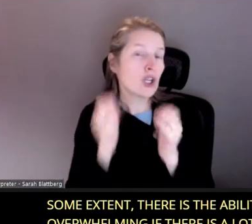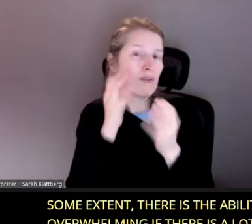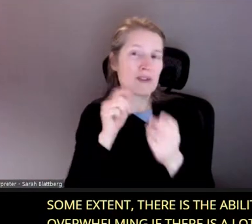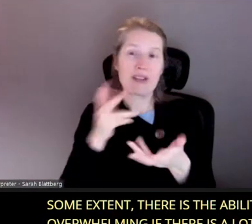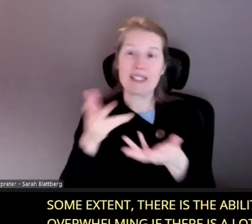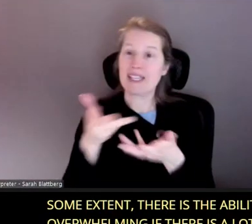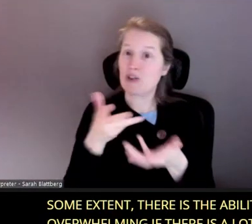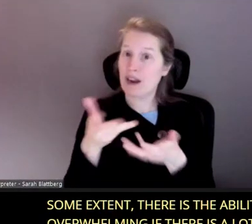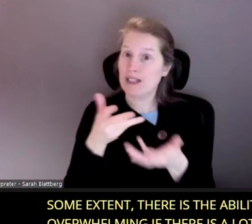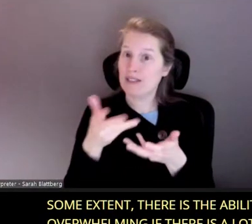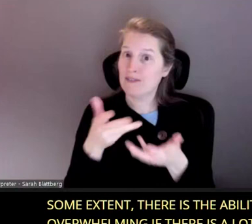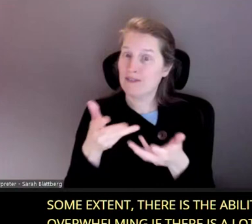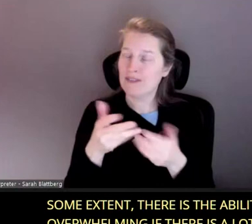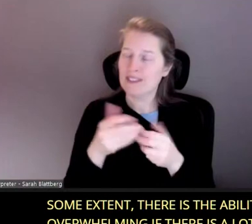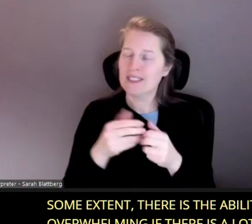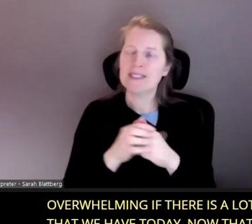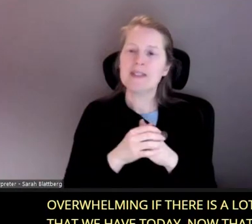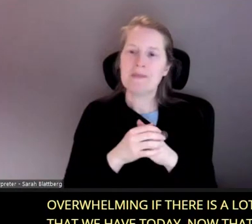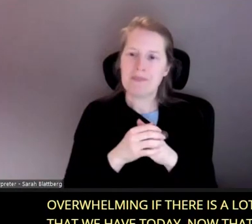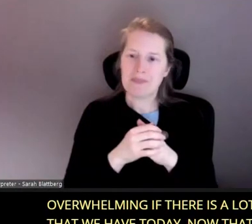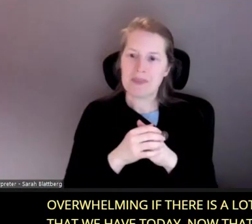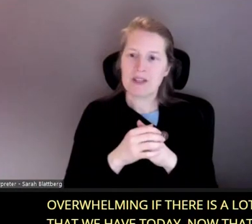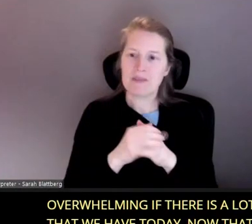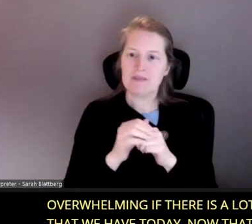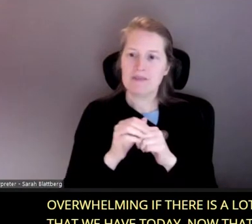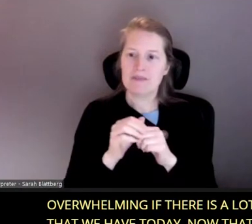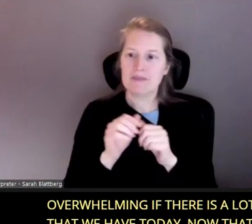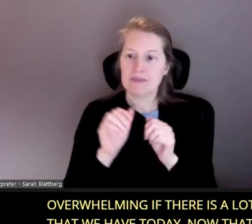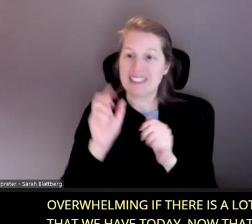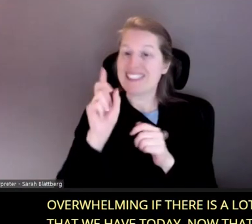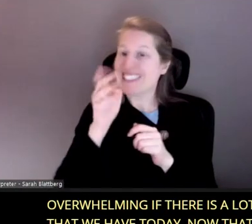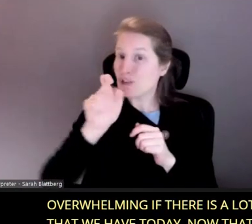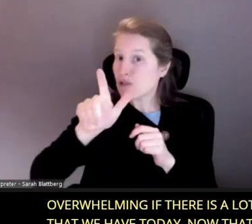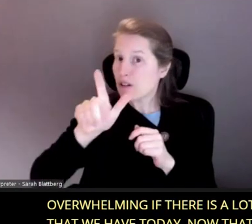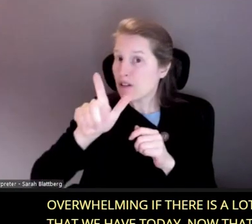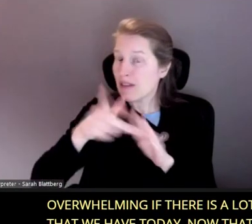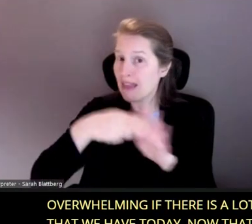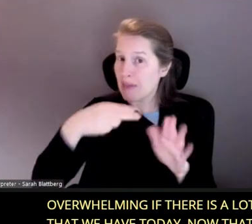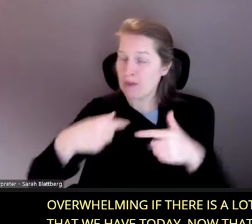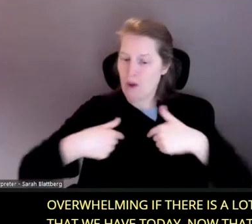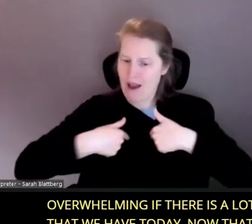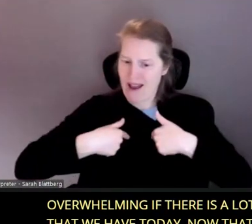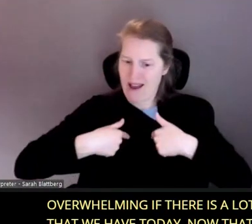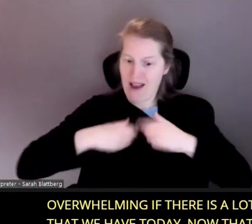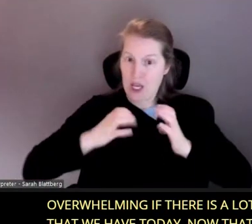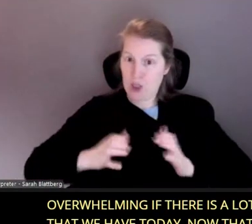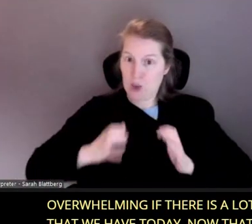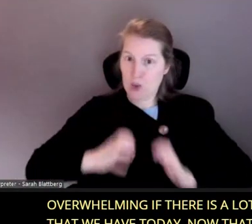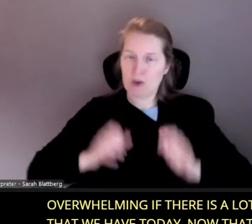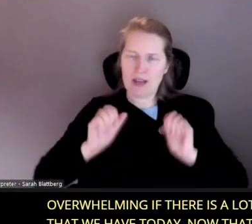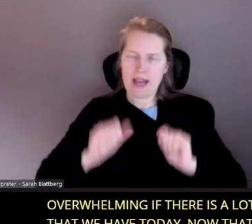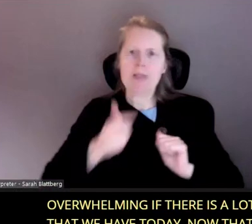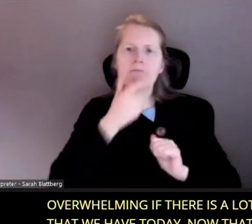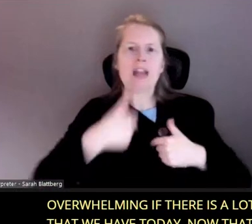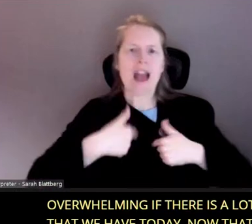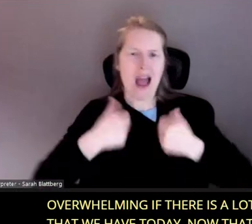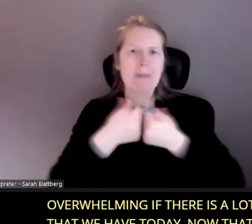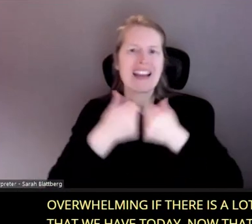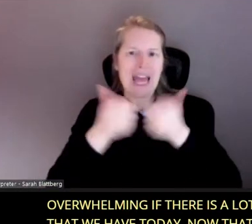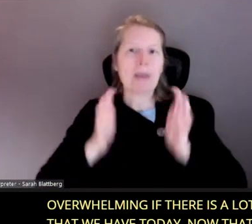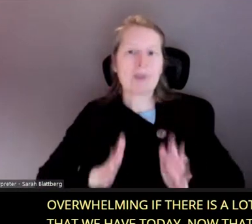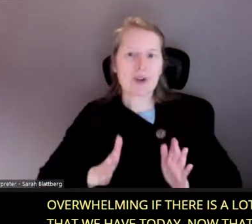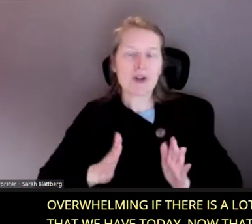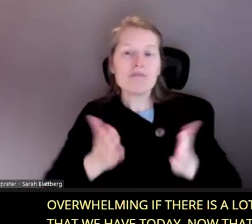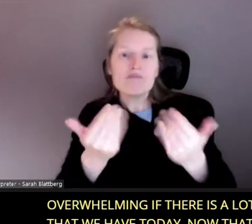interactive. And so we have the ability to have digital labels where consumers could say, hey, I'm a gamer, this is what I